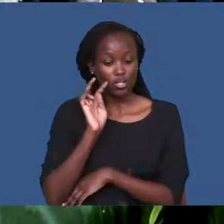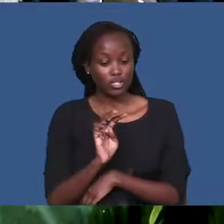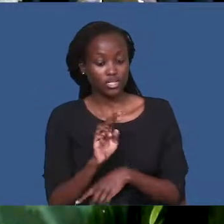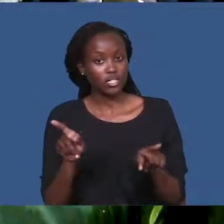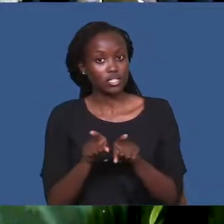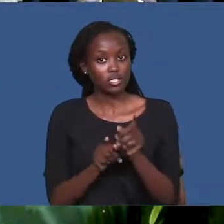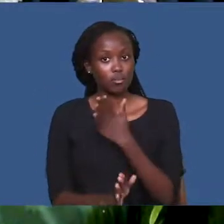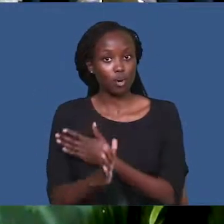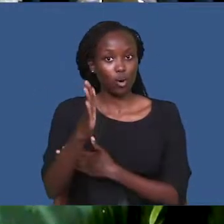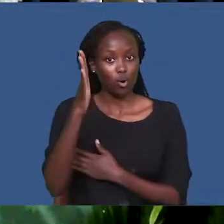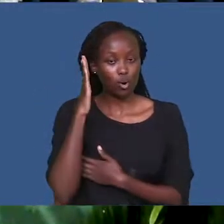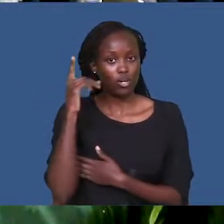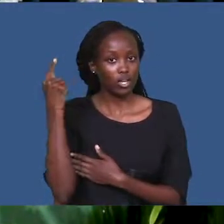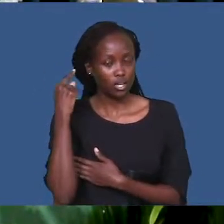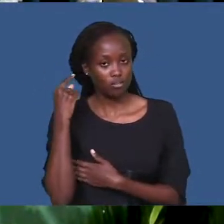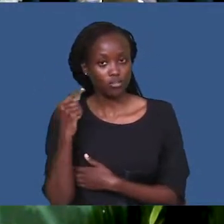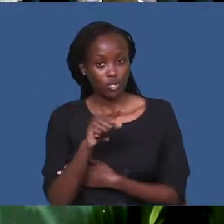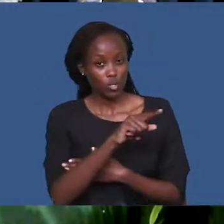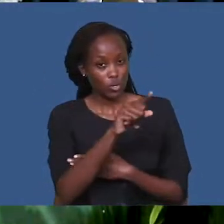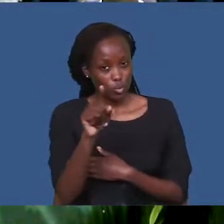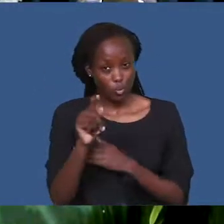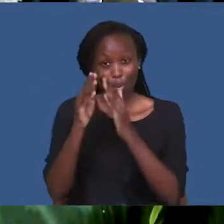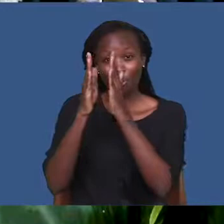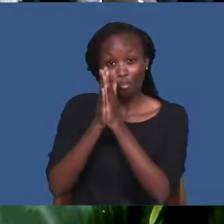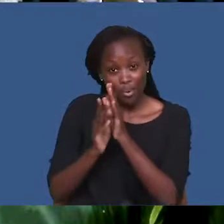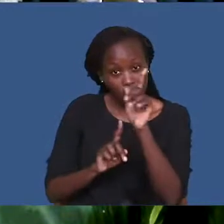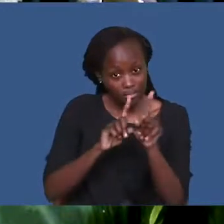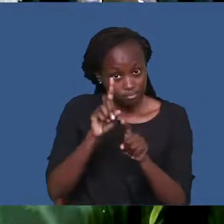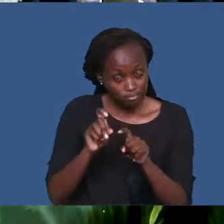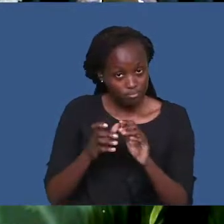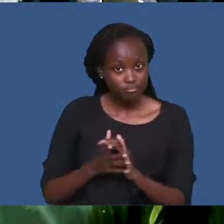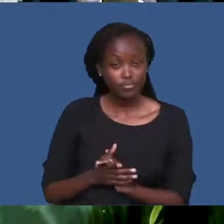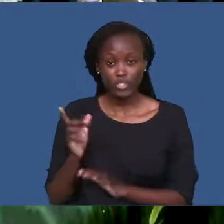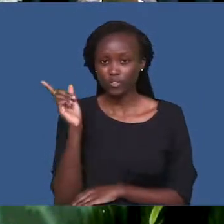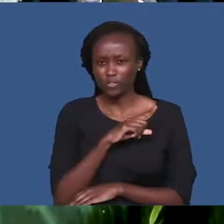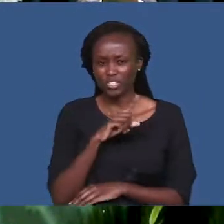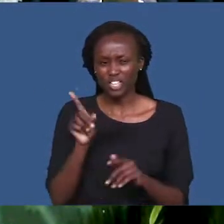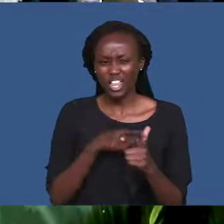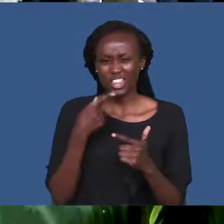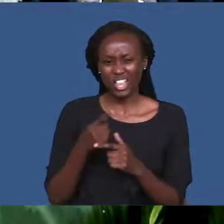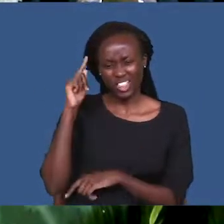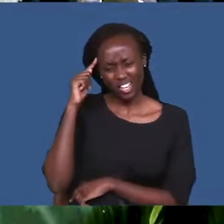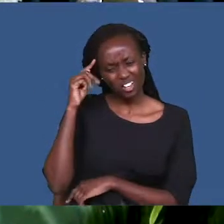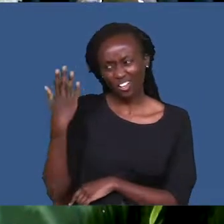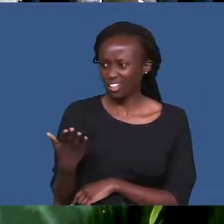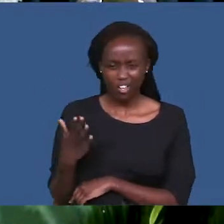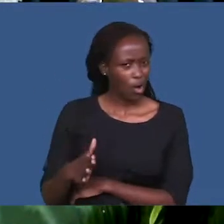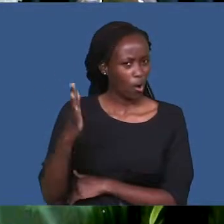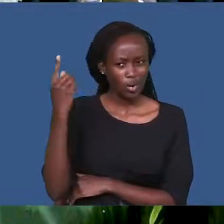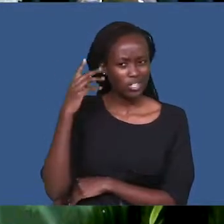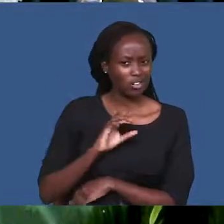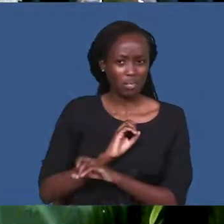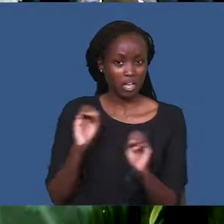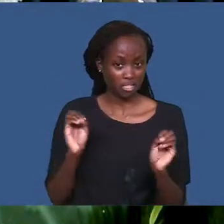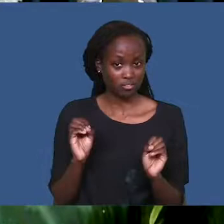people. Have you cried unto God, and it seems as though he has not heard you?